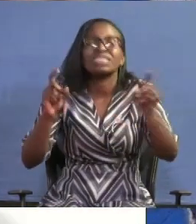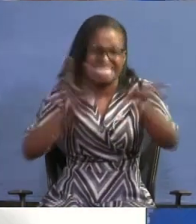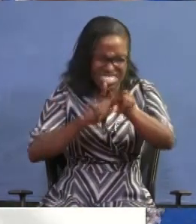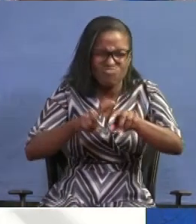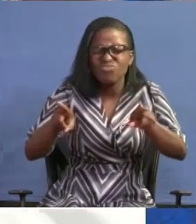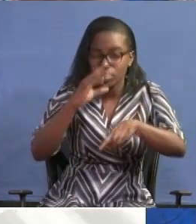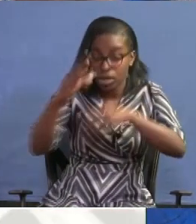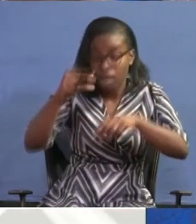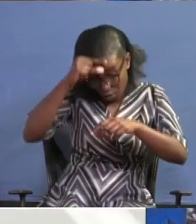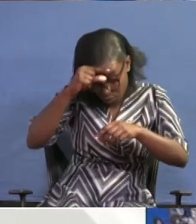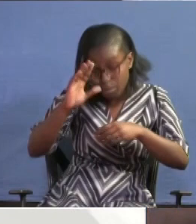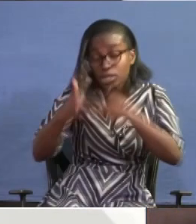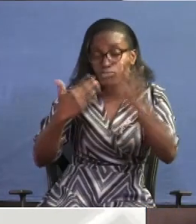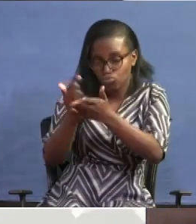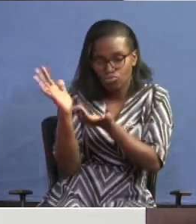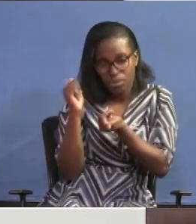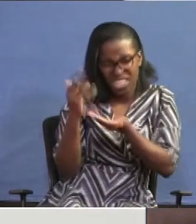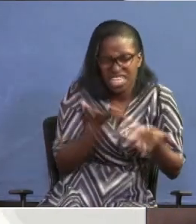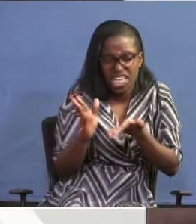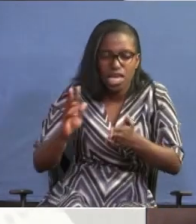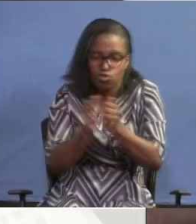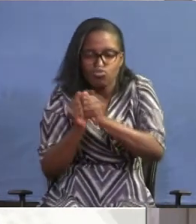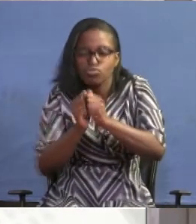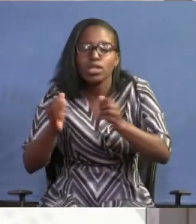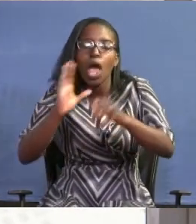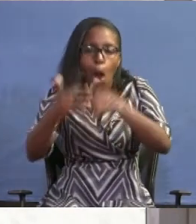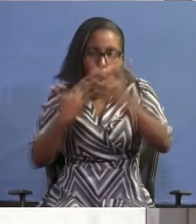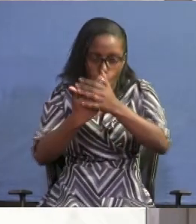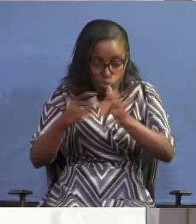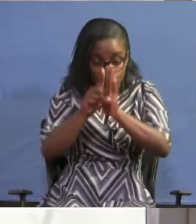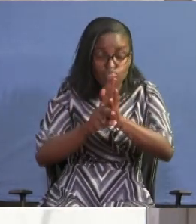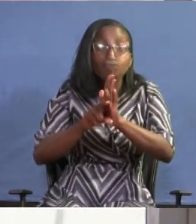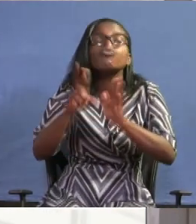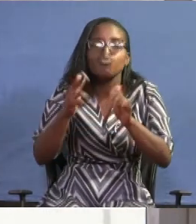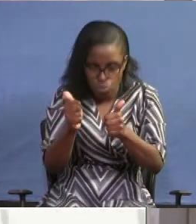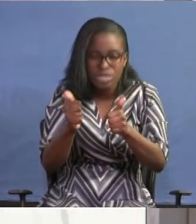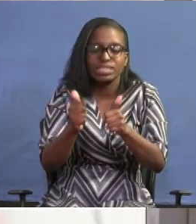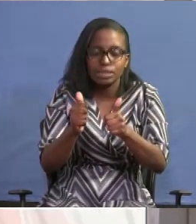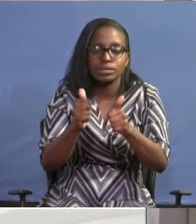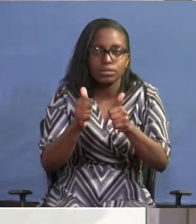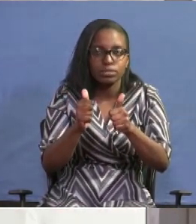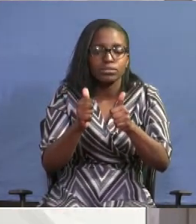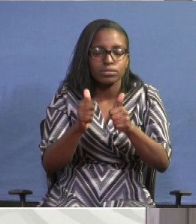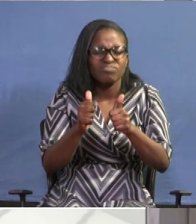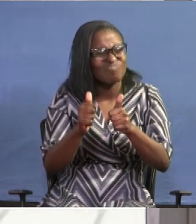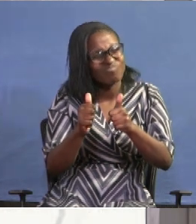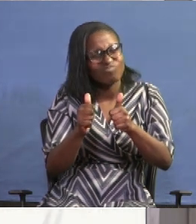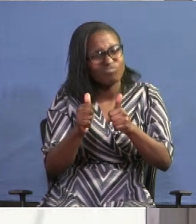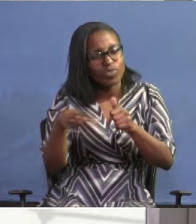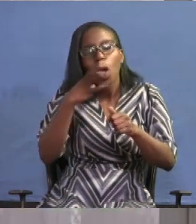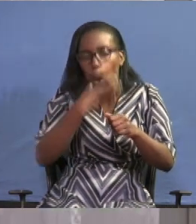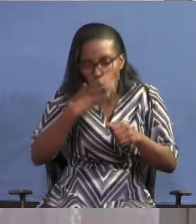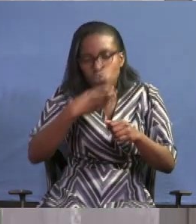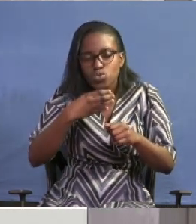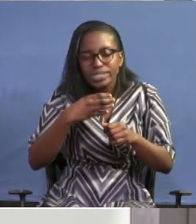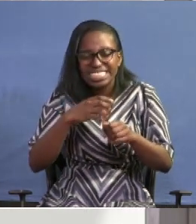brought together the opposition and the ruling Kenya Kwanza government through nomination of cabinet secretaries from the Orange Democratic Movement, that is